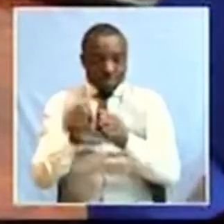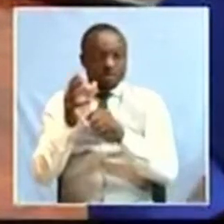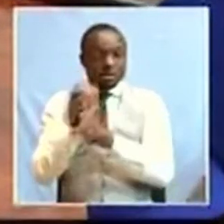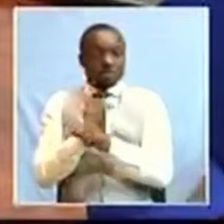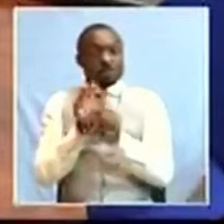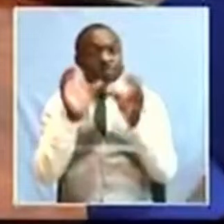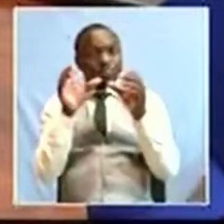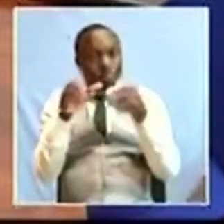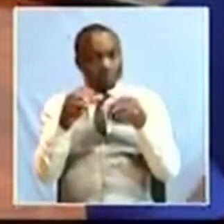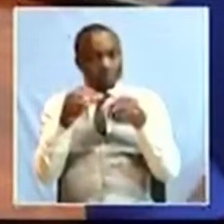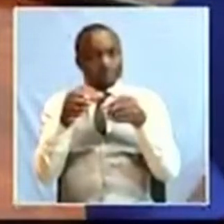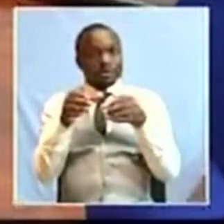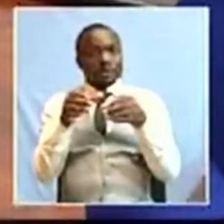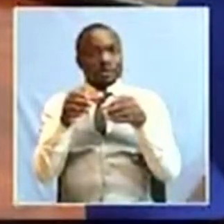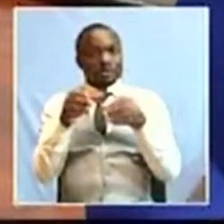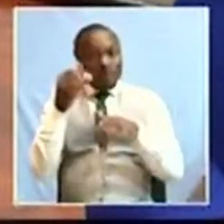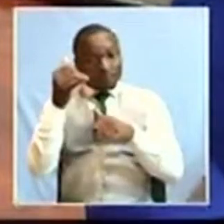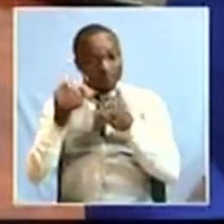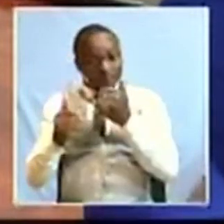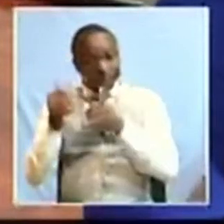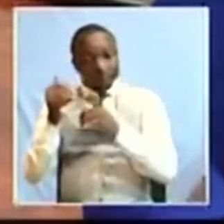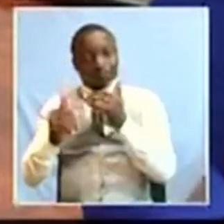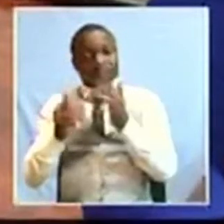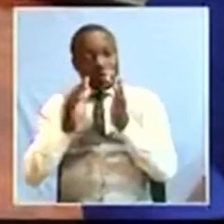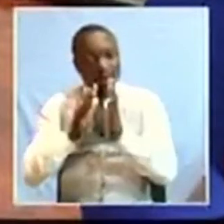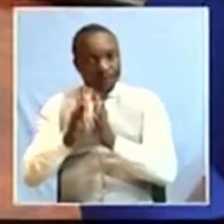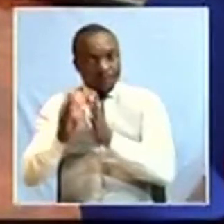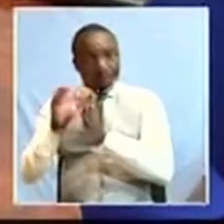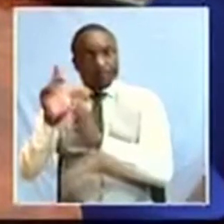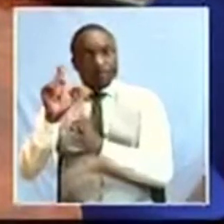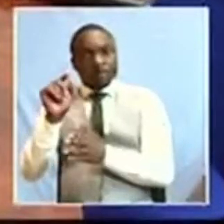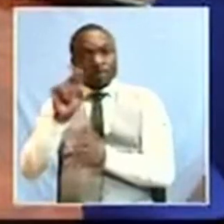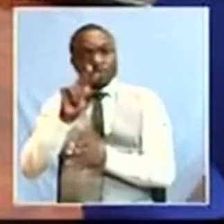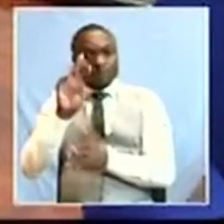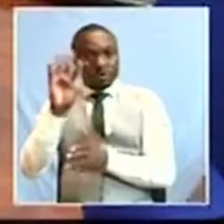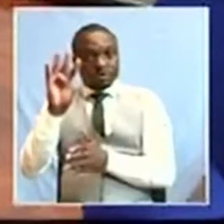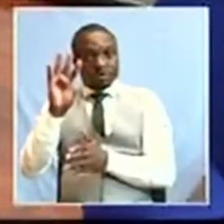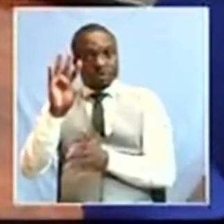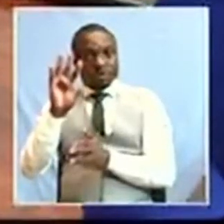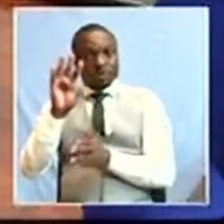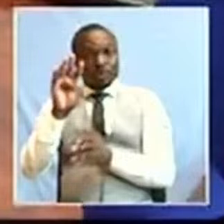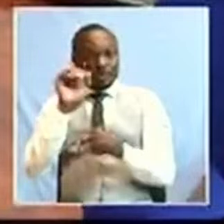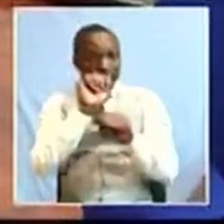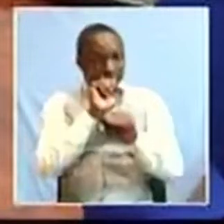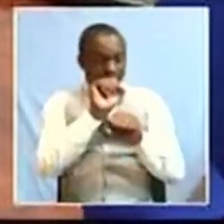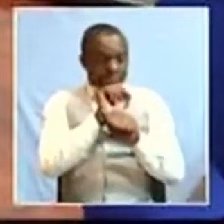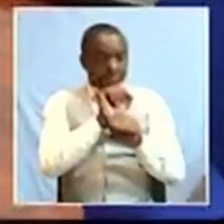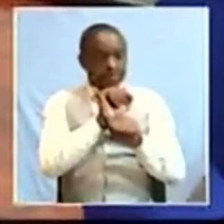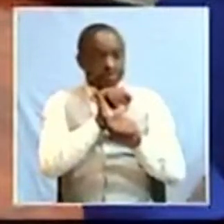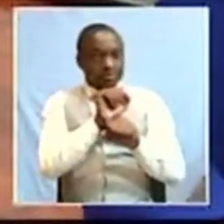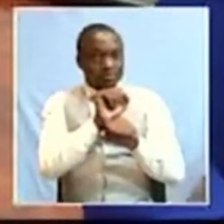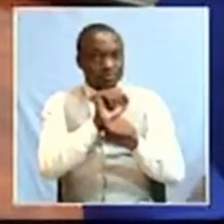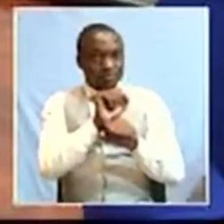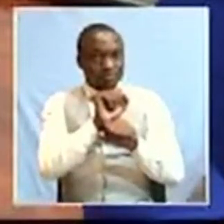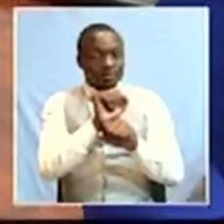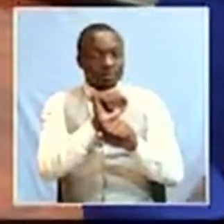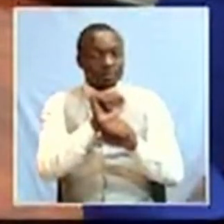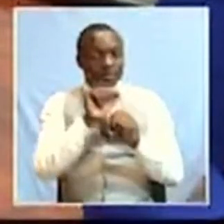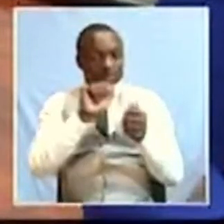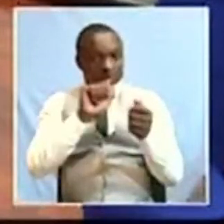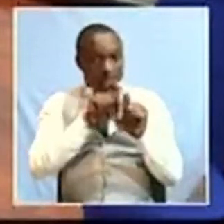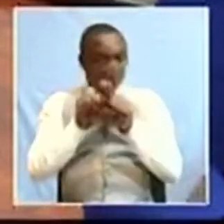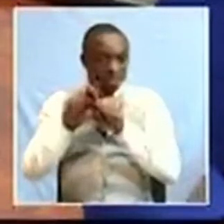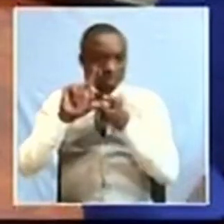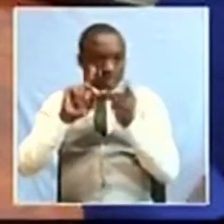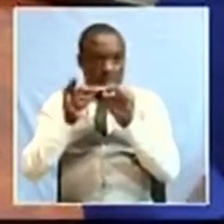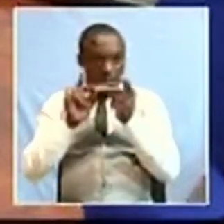the council has finalized the preparation of the 2024 main valuation roll and has also partnered